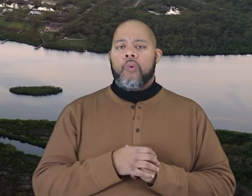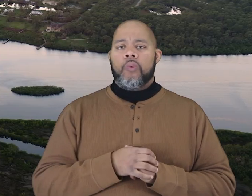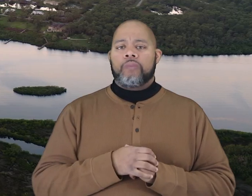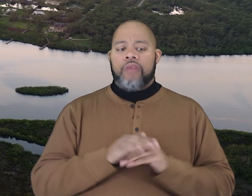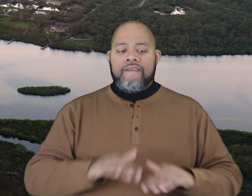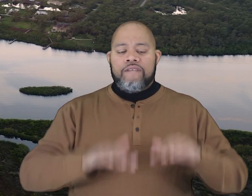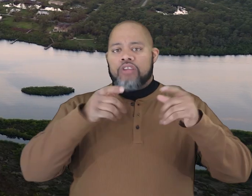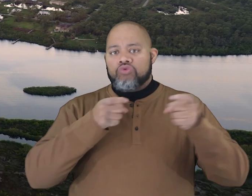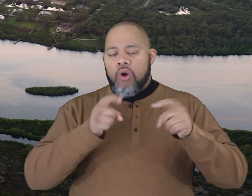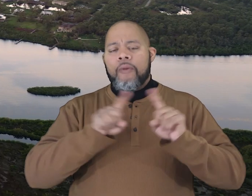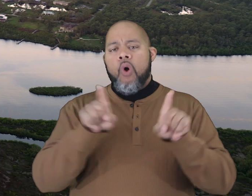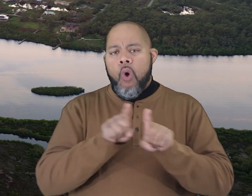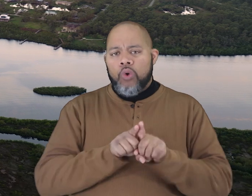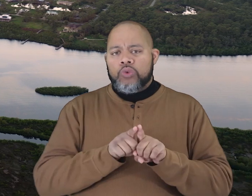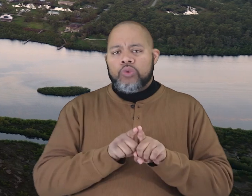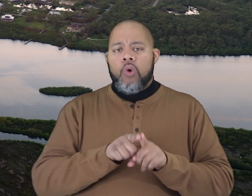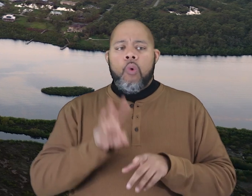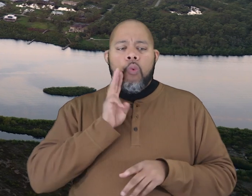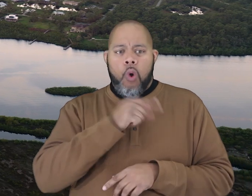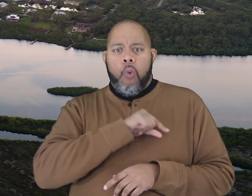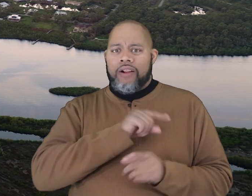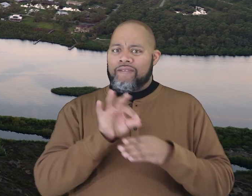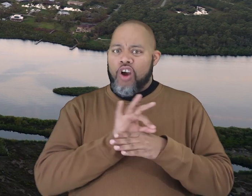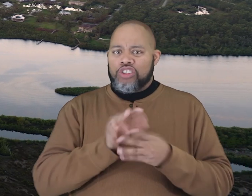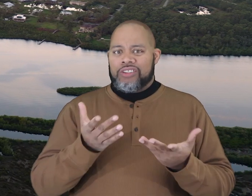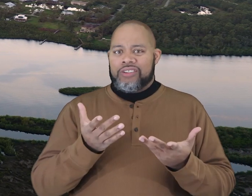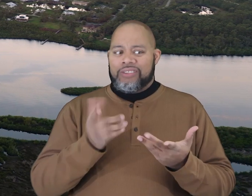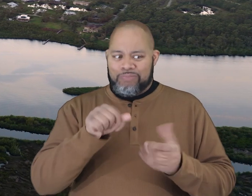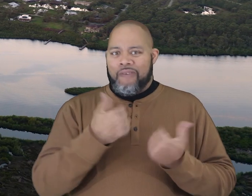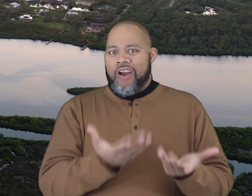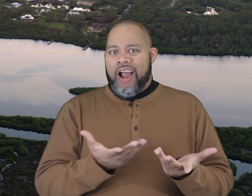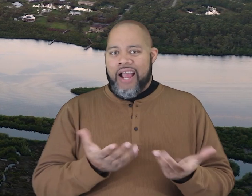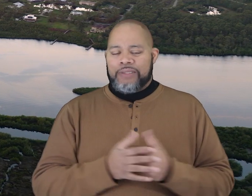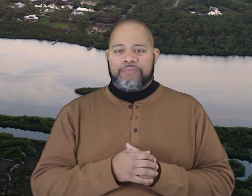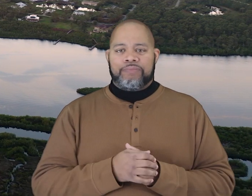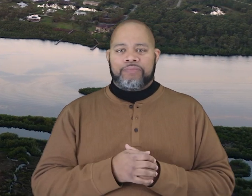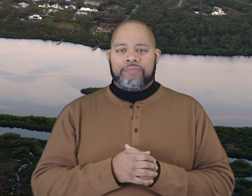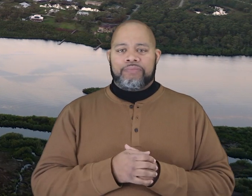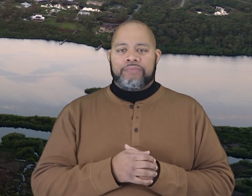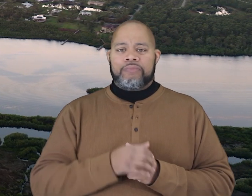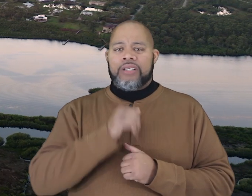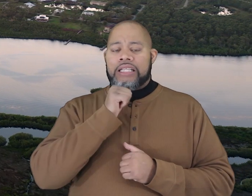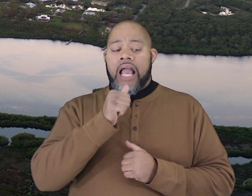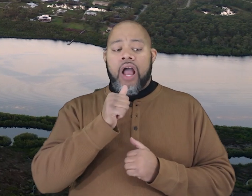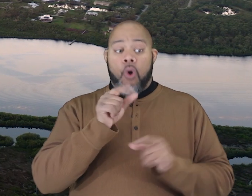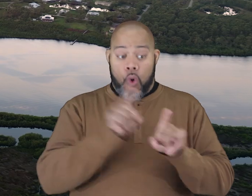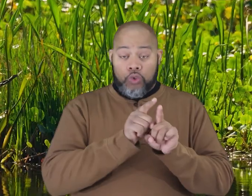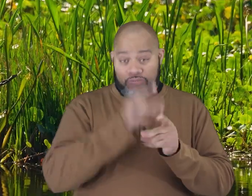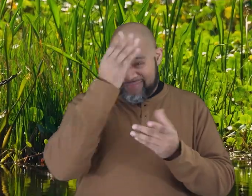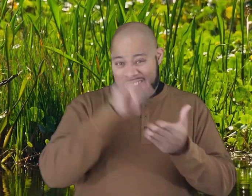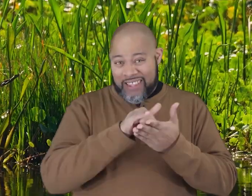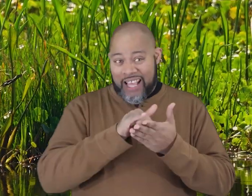So, from flood control, but also the water quality function that wetlands provide. Not to